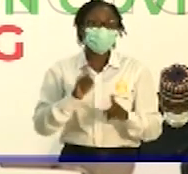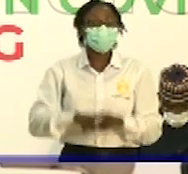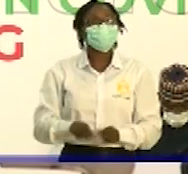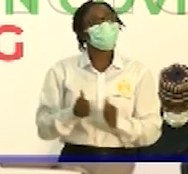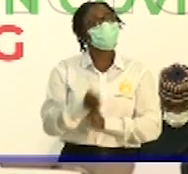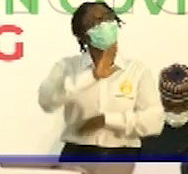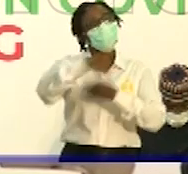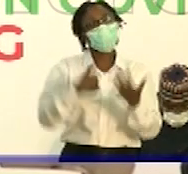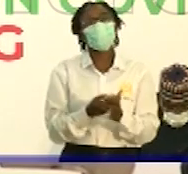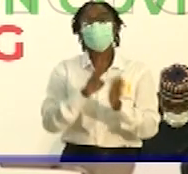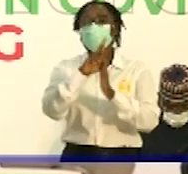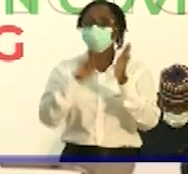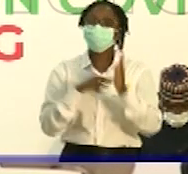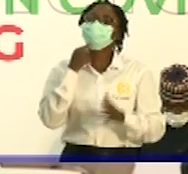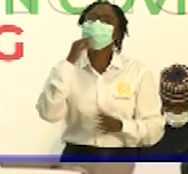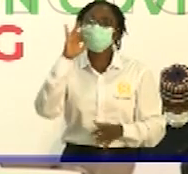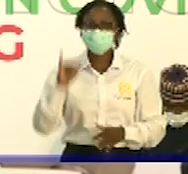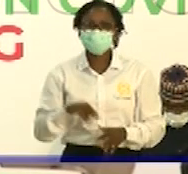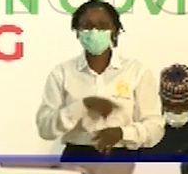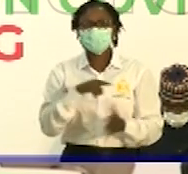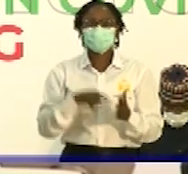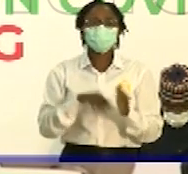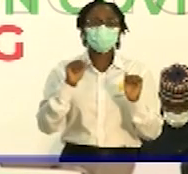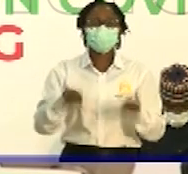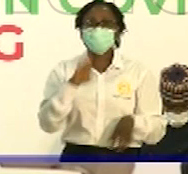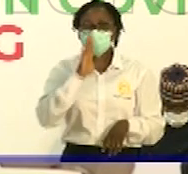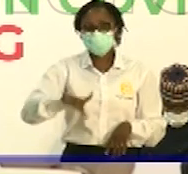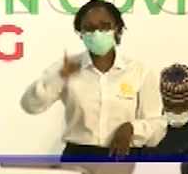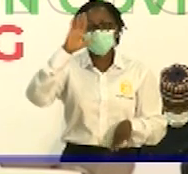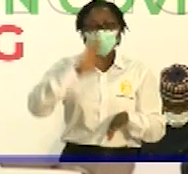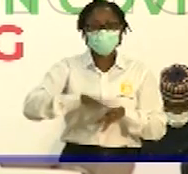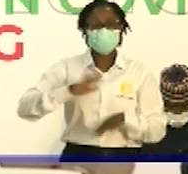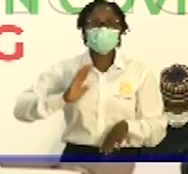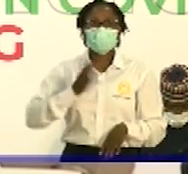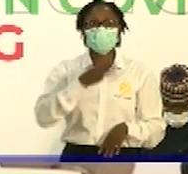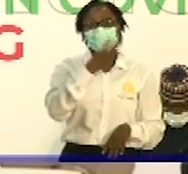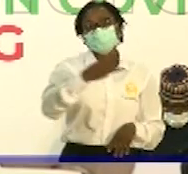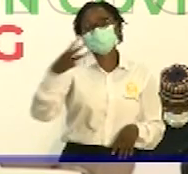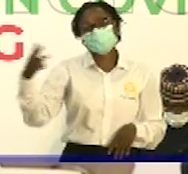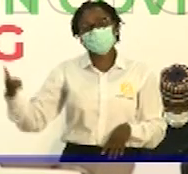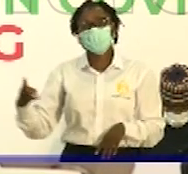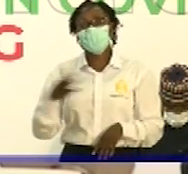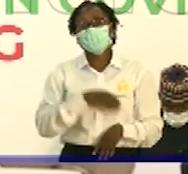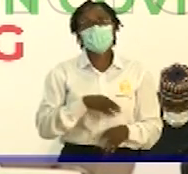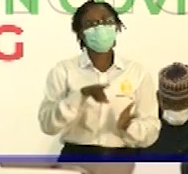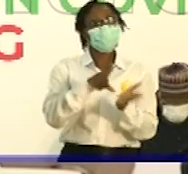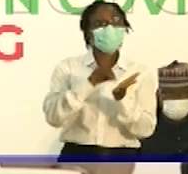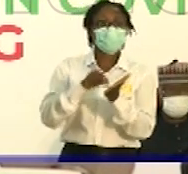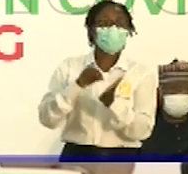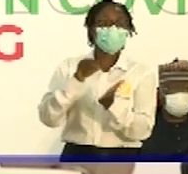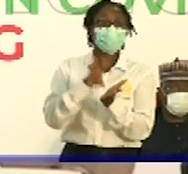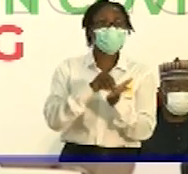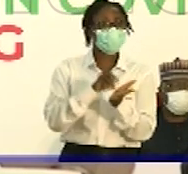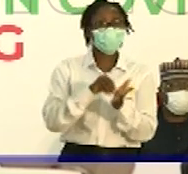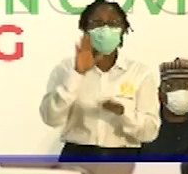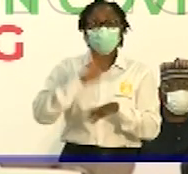seriously. These guidelines can be found on the PTF website and will be published on all social media platforms